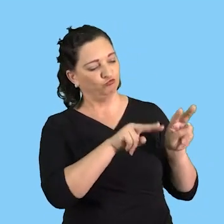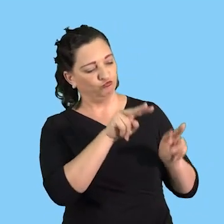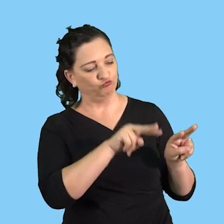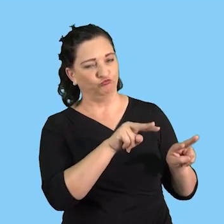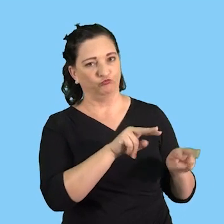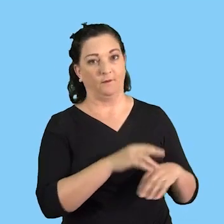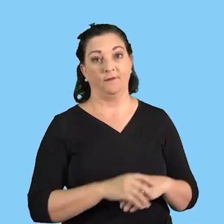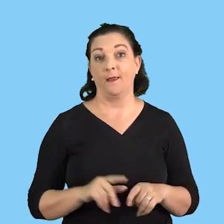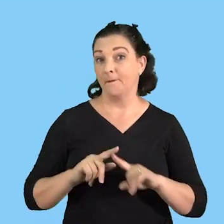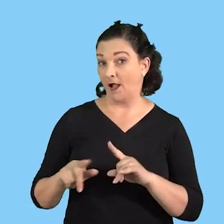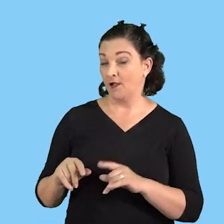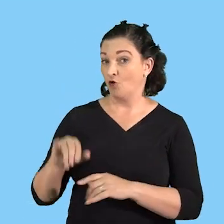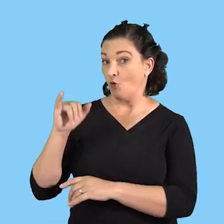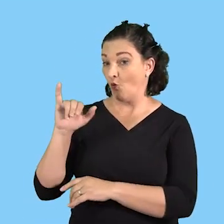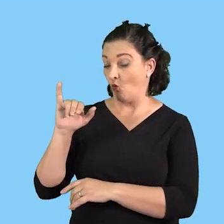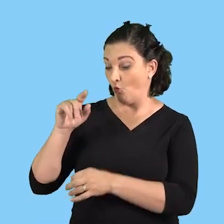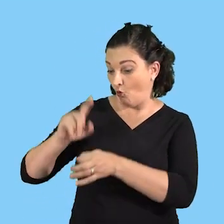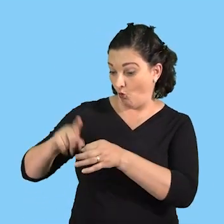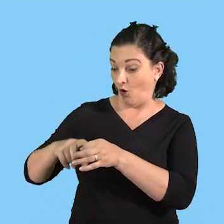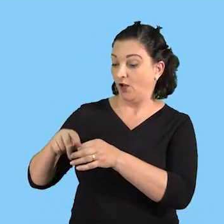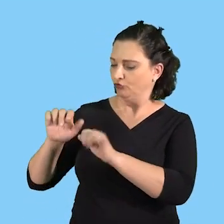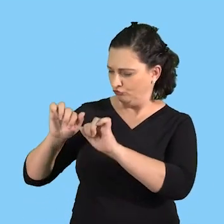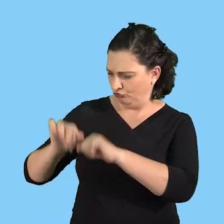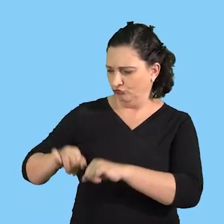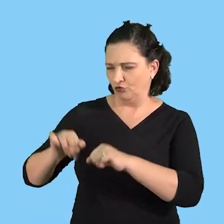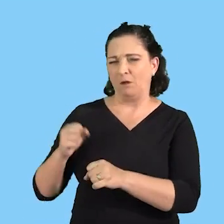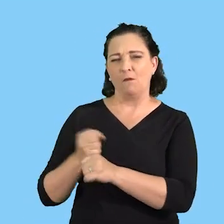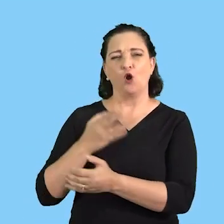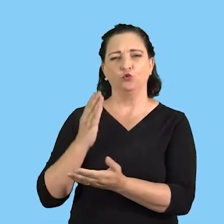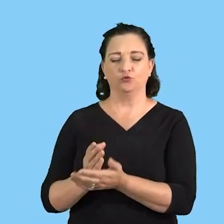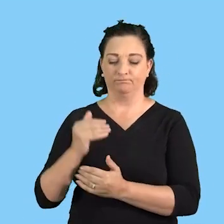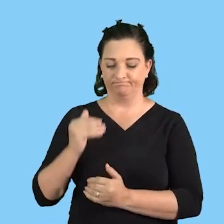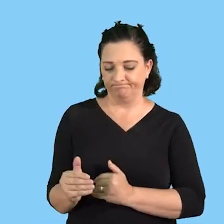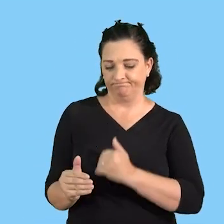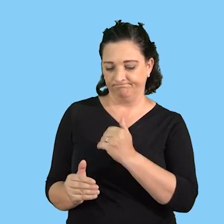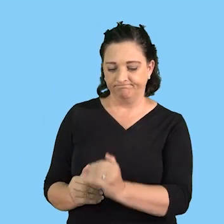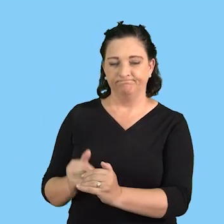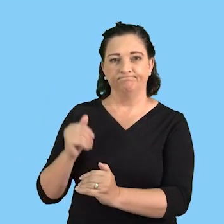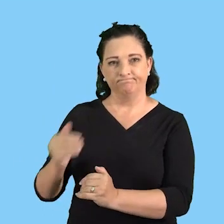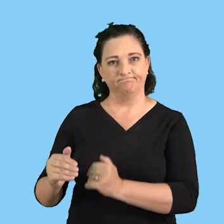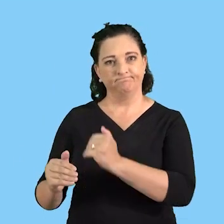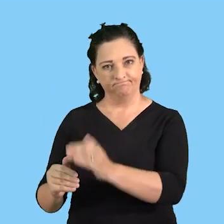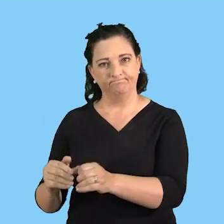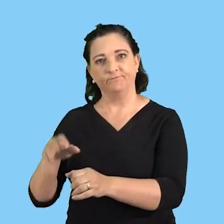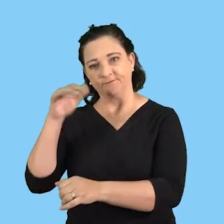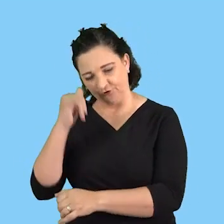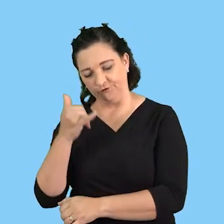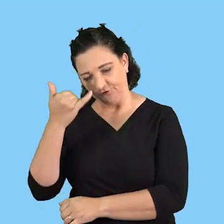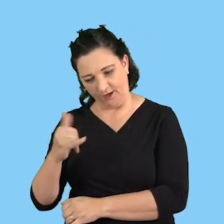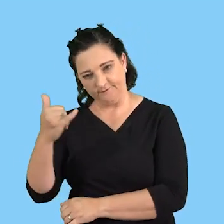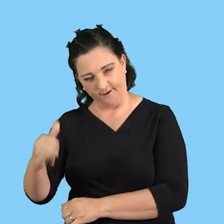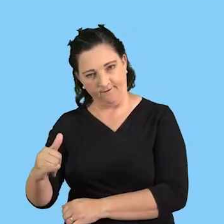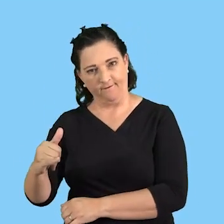Quality assurance checks that every process is aimed at getting the product right